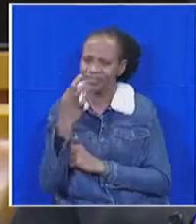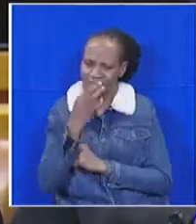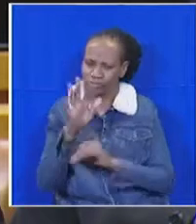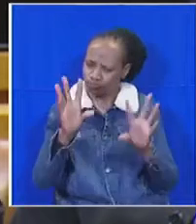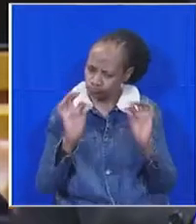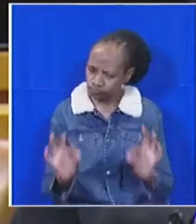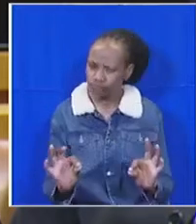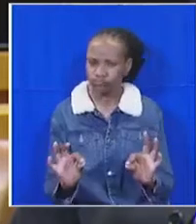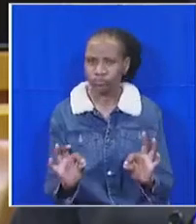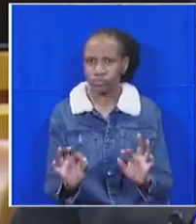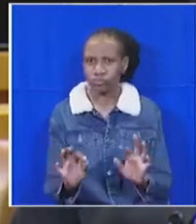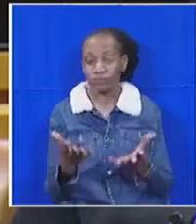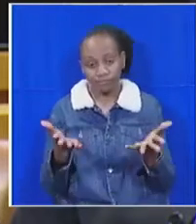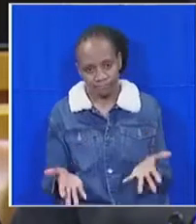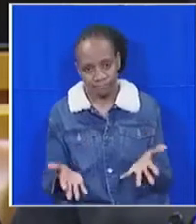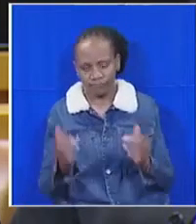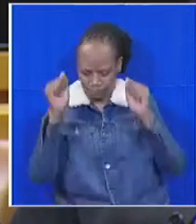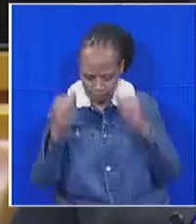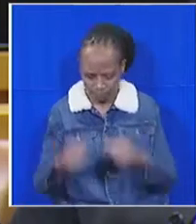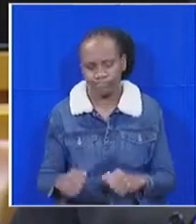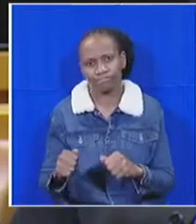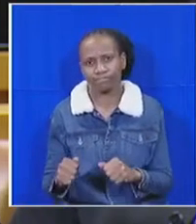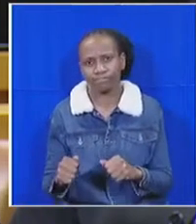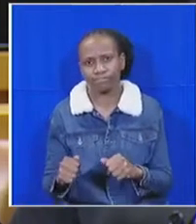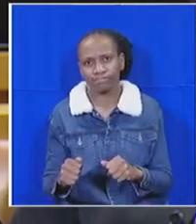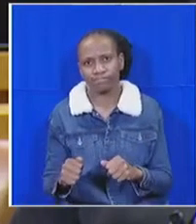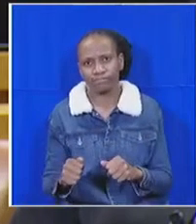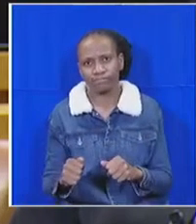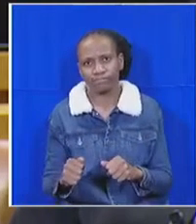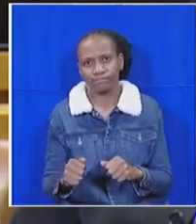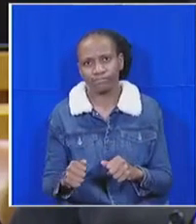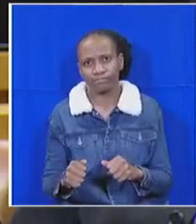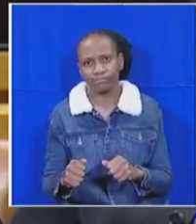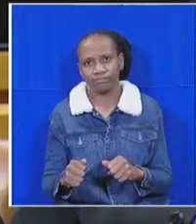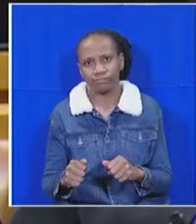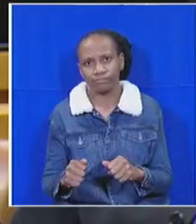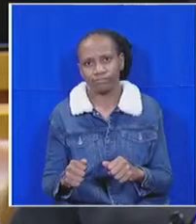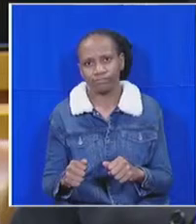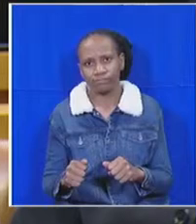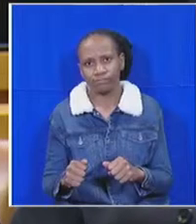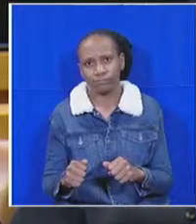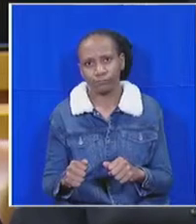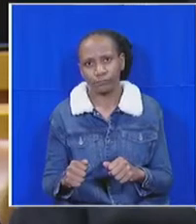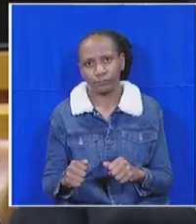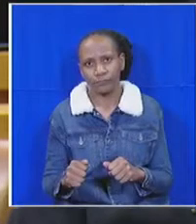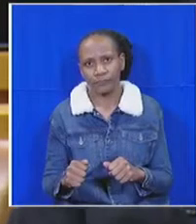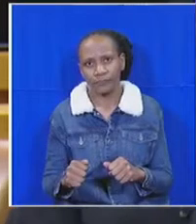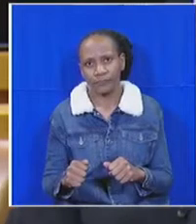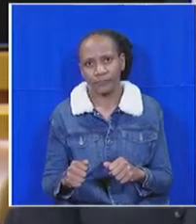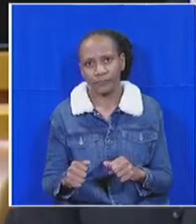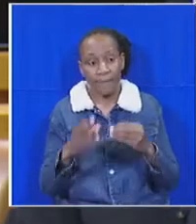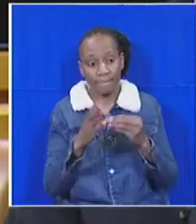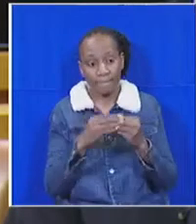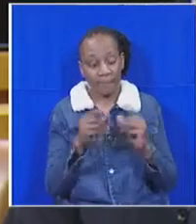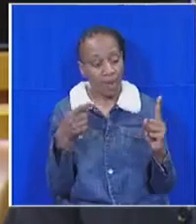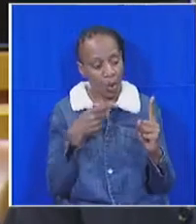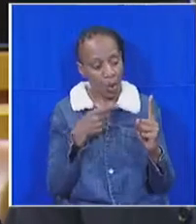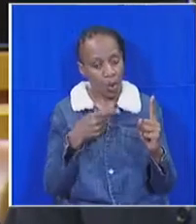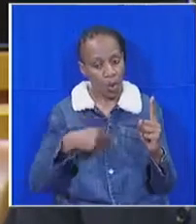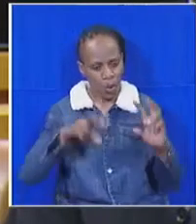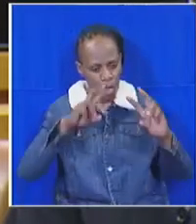Constitution. Therefore, indeed, the member that is being investigated is